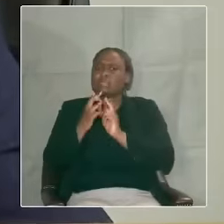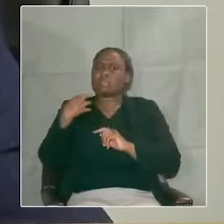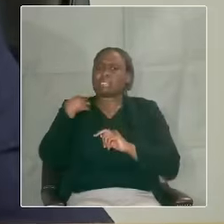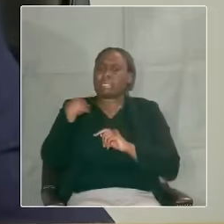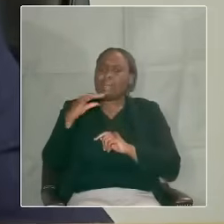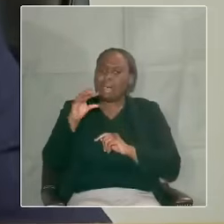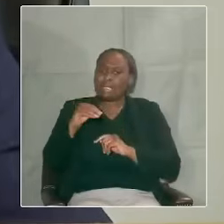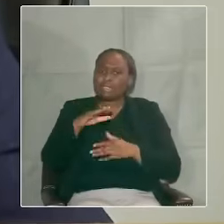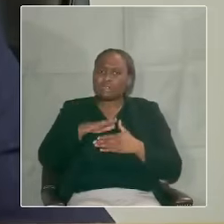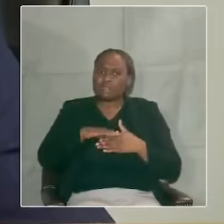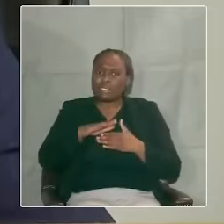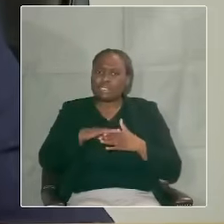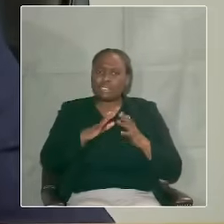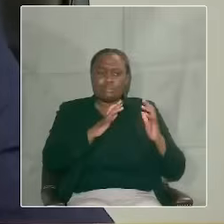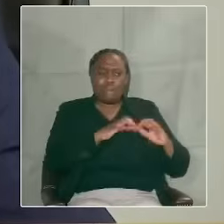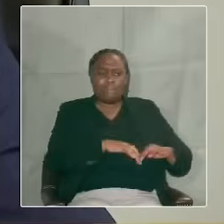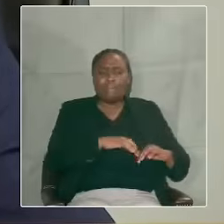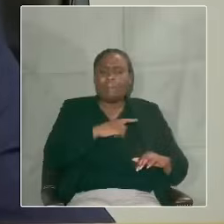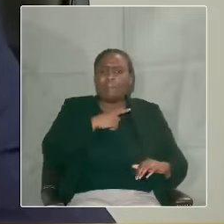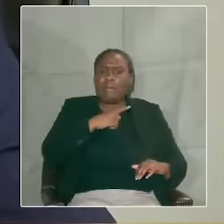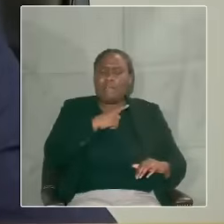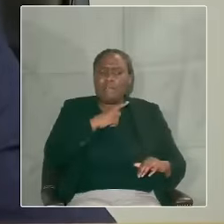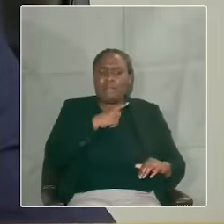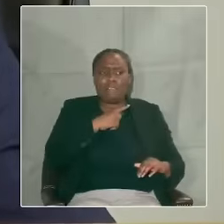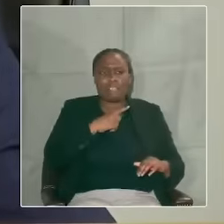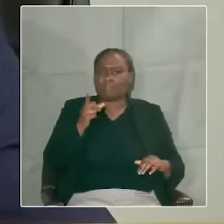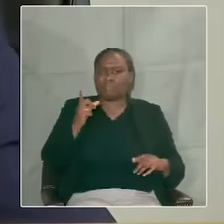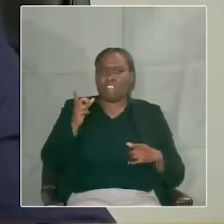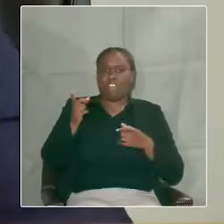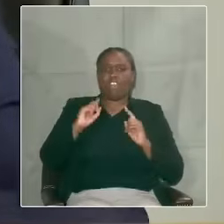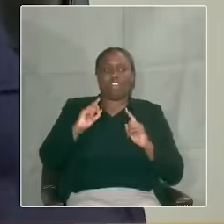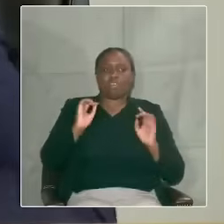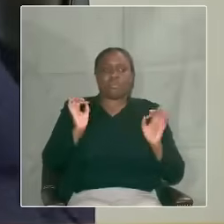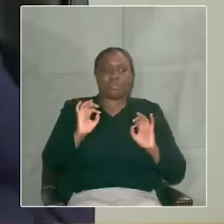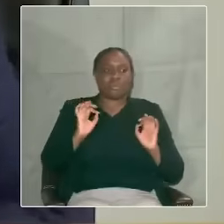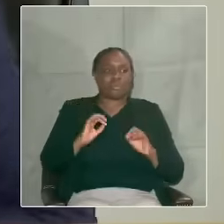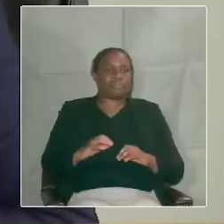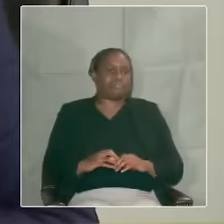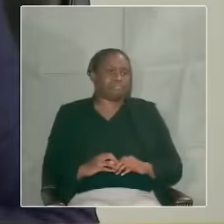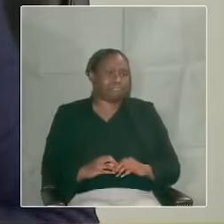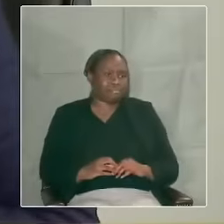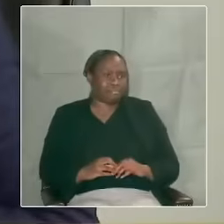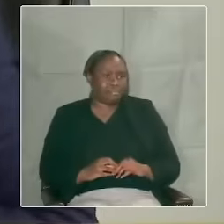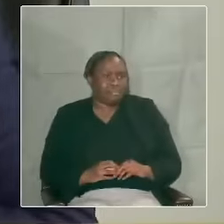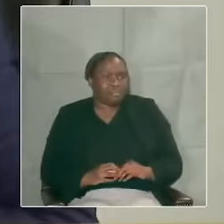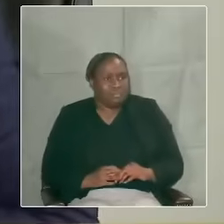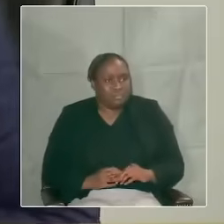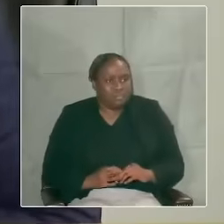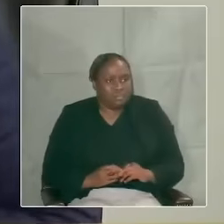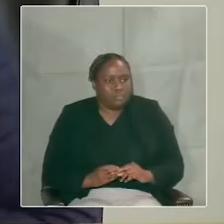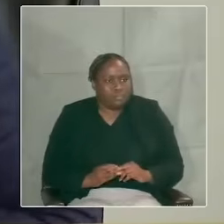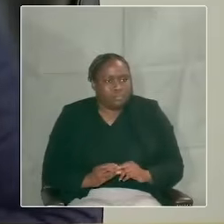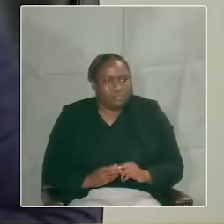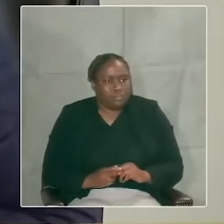reason for the disbandment of the team? I never really got a